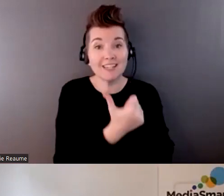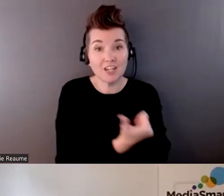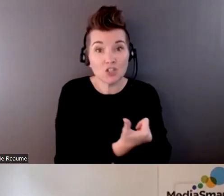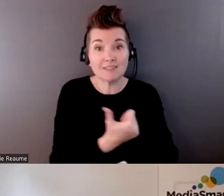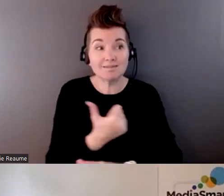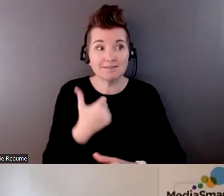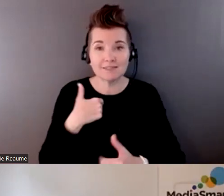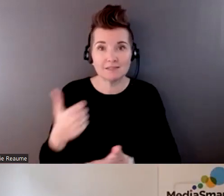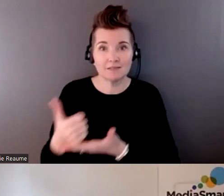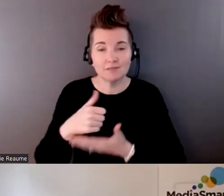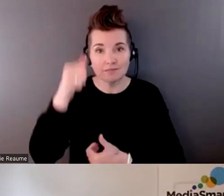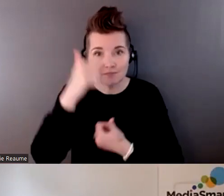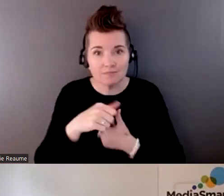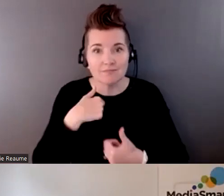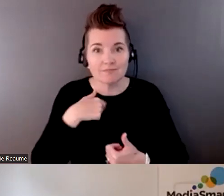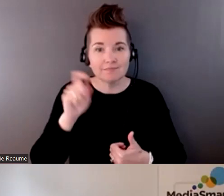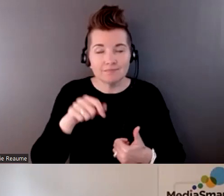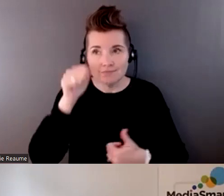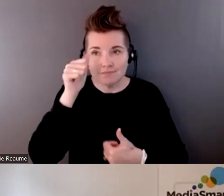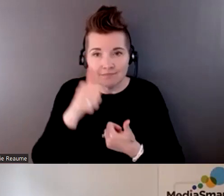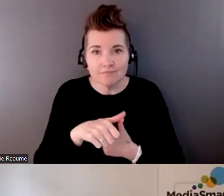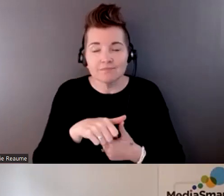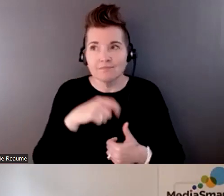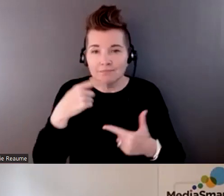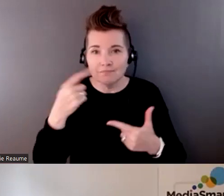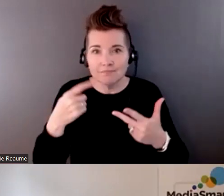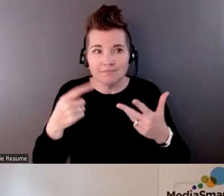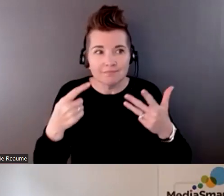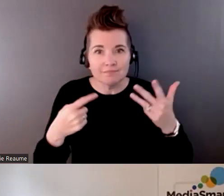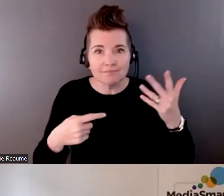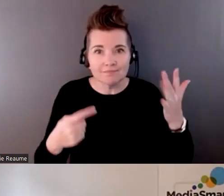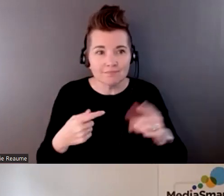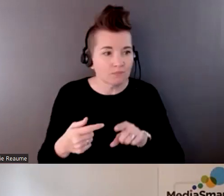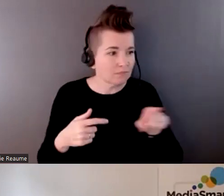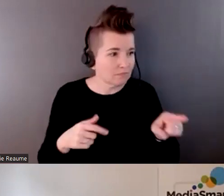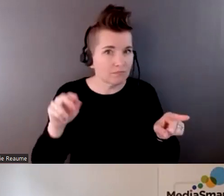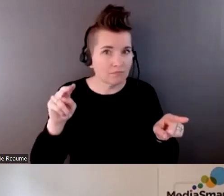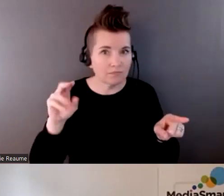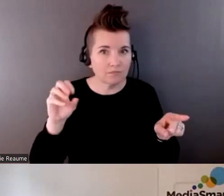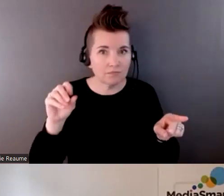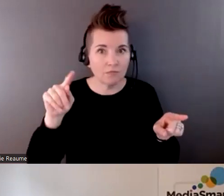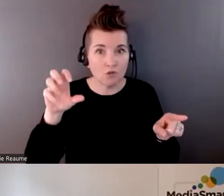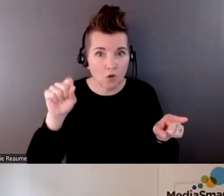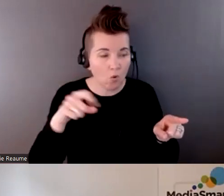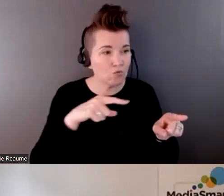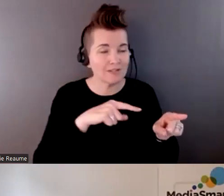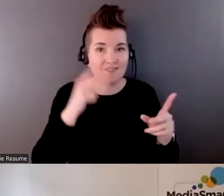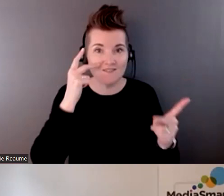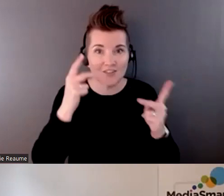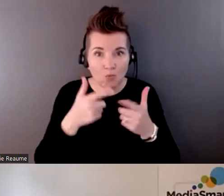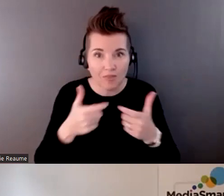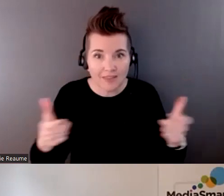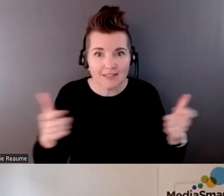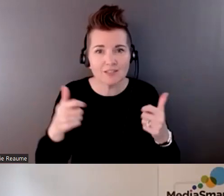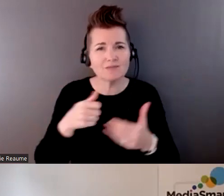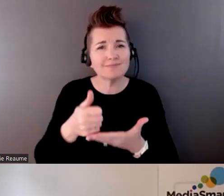of reminders so those are just nice nice to have those you know go-to notes and and things that are both Visual and and keeping all those things in